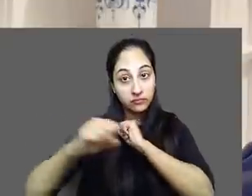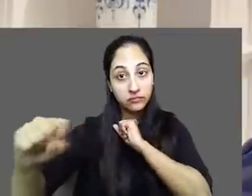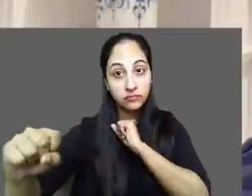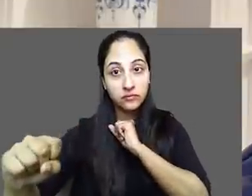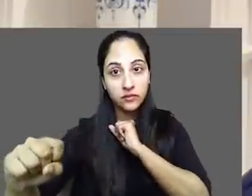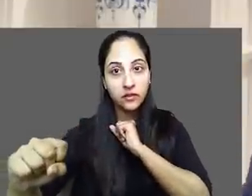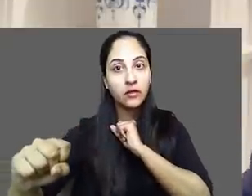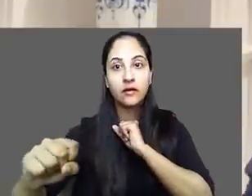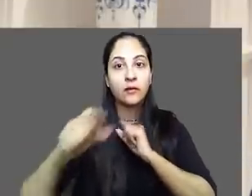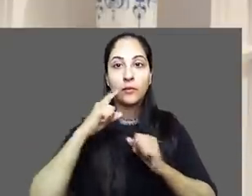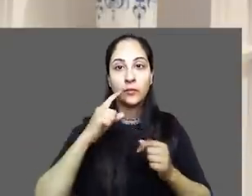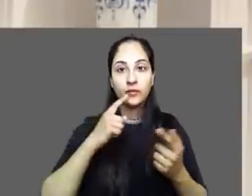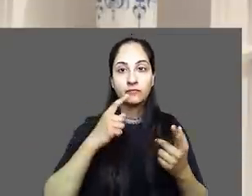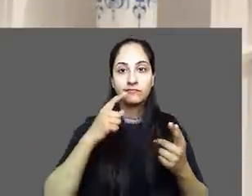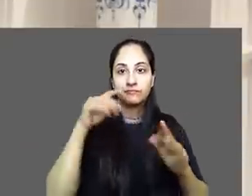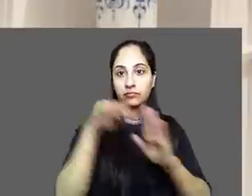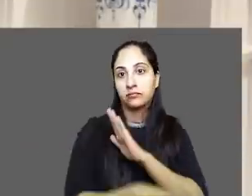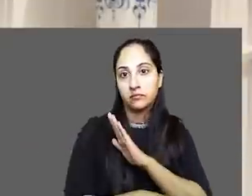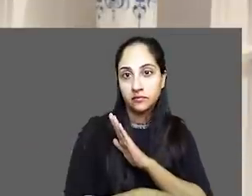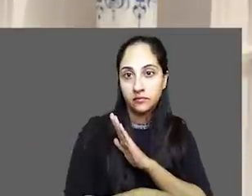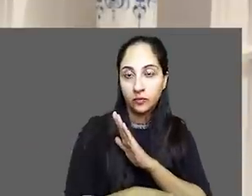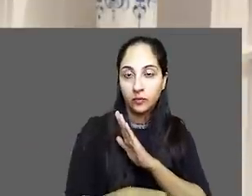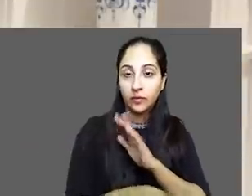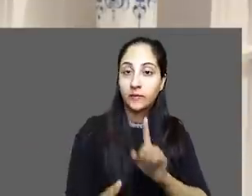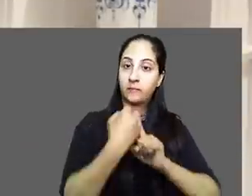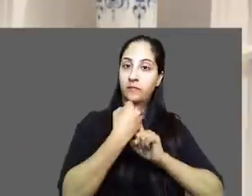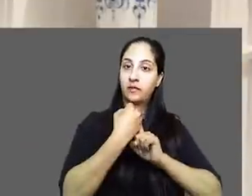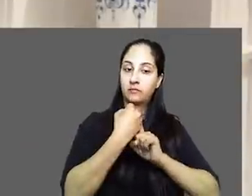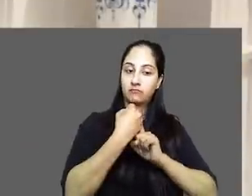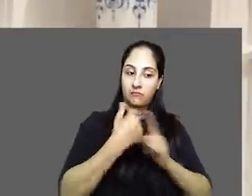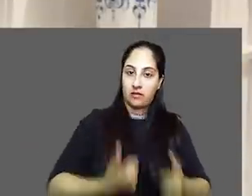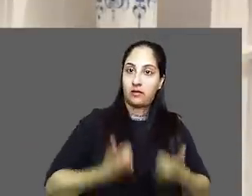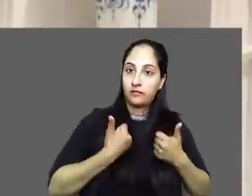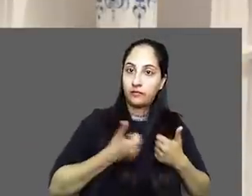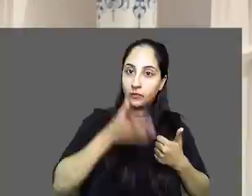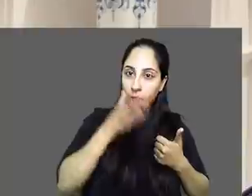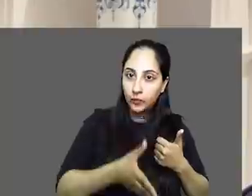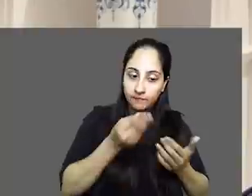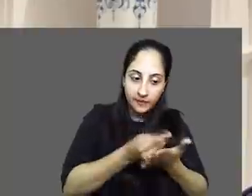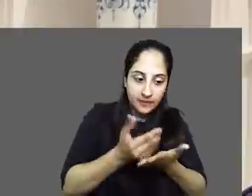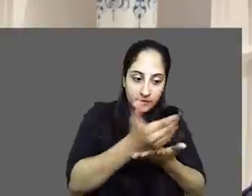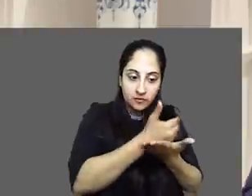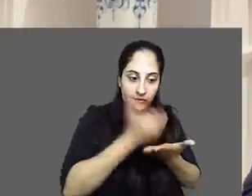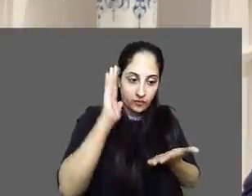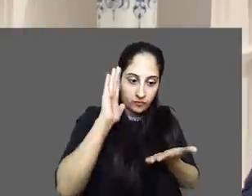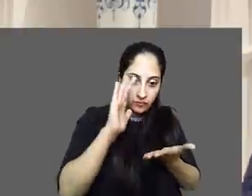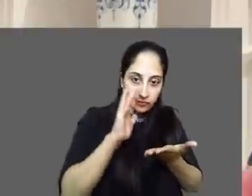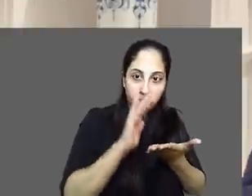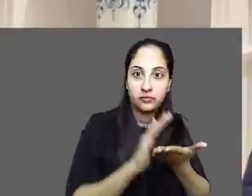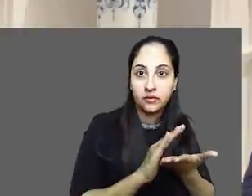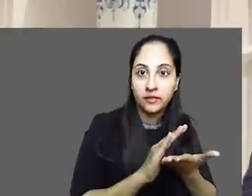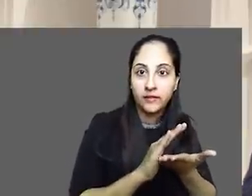of the curve and really think these issues through and be prepared. Now is the time.